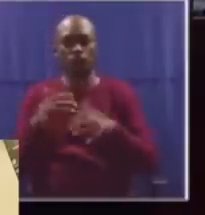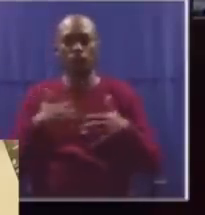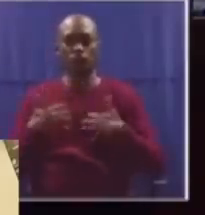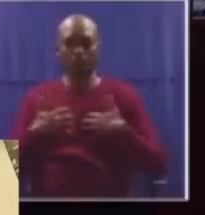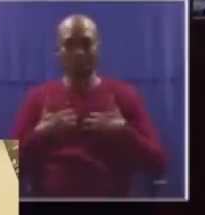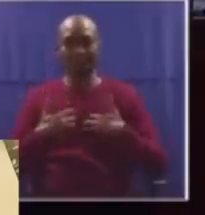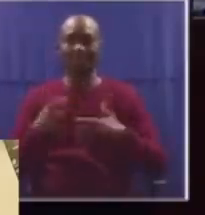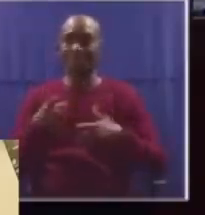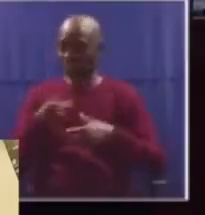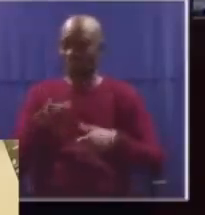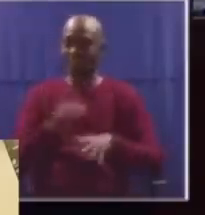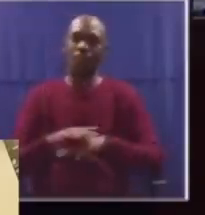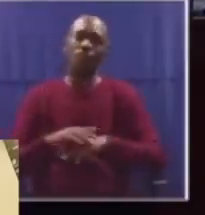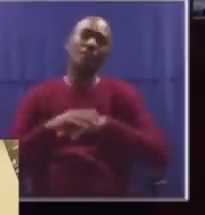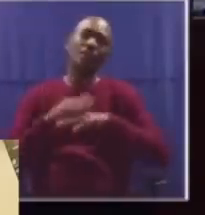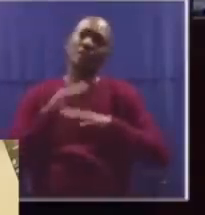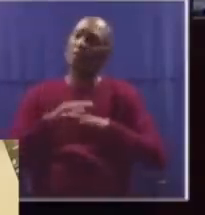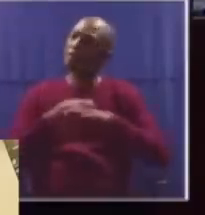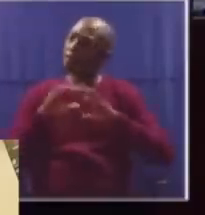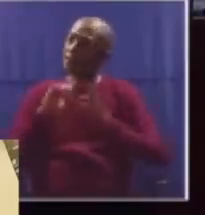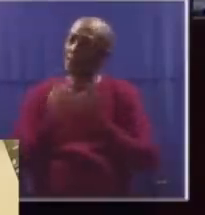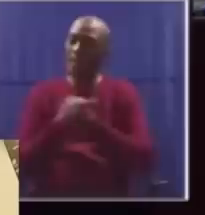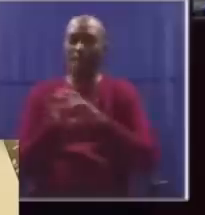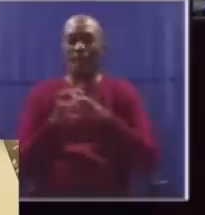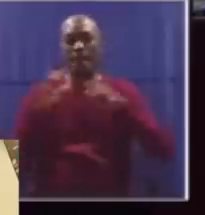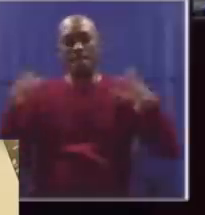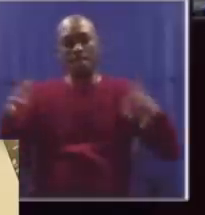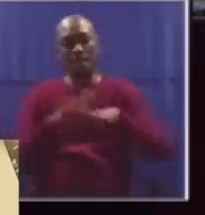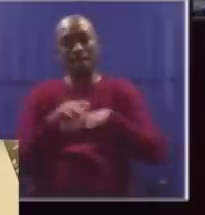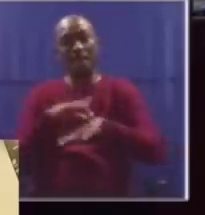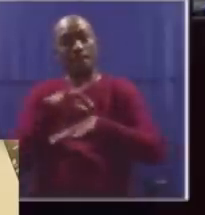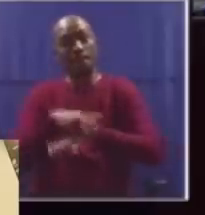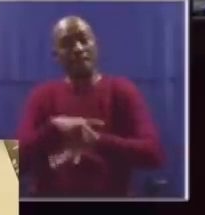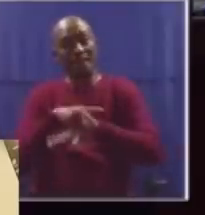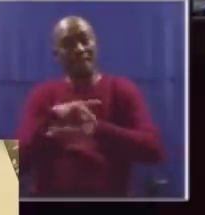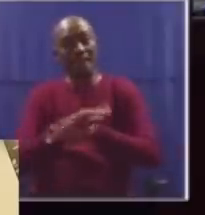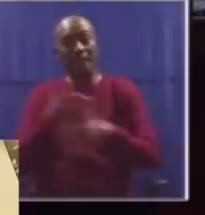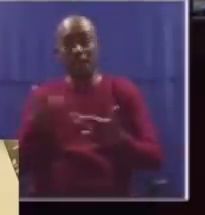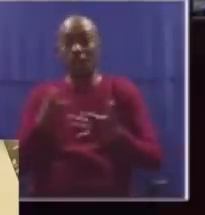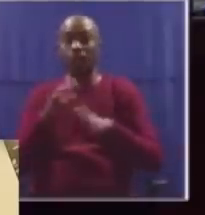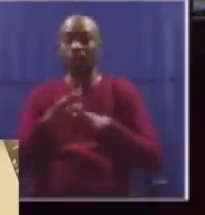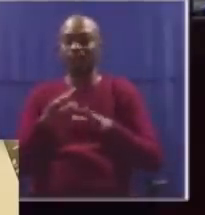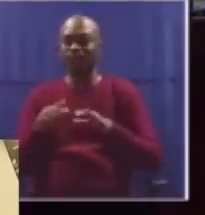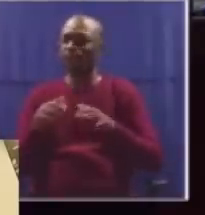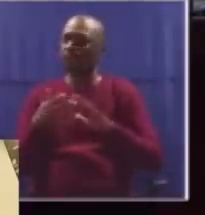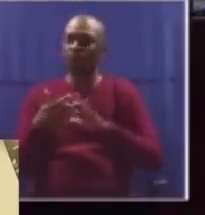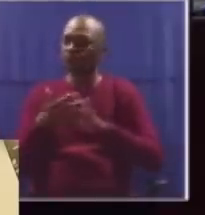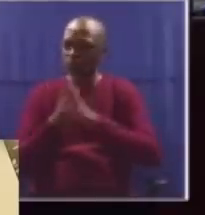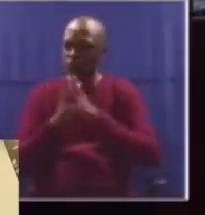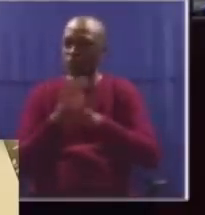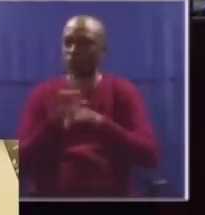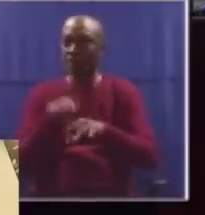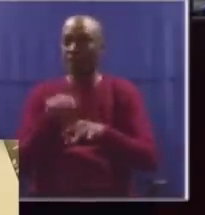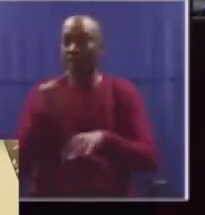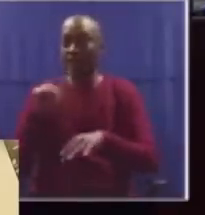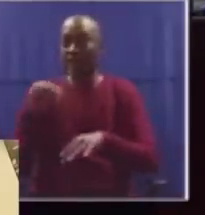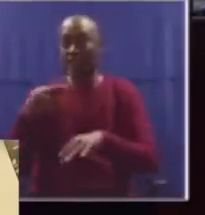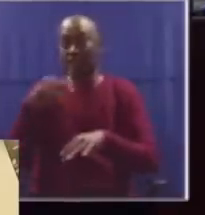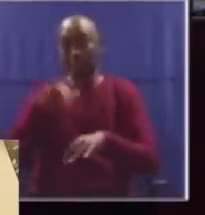mass exodus of medical professionals if the NHI is enforced. How has government addressed